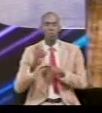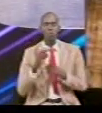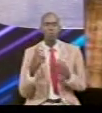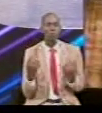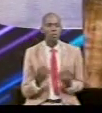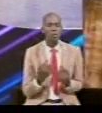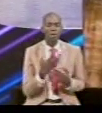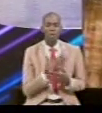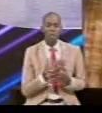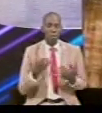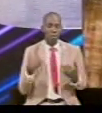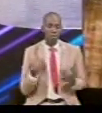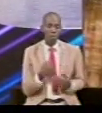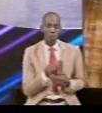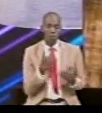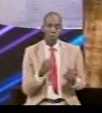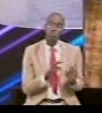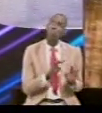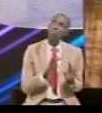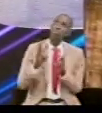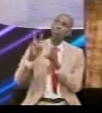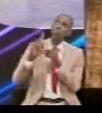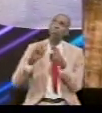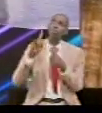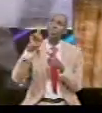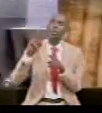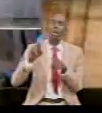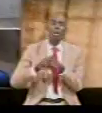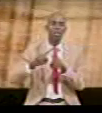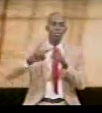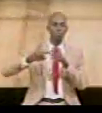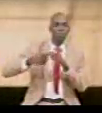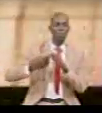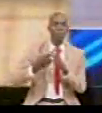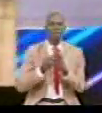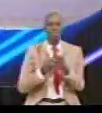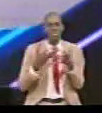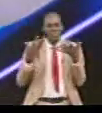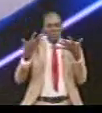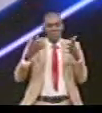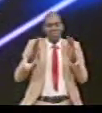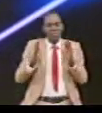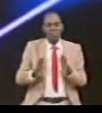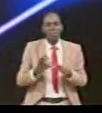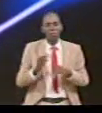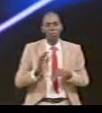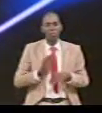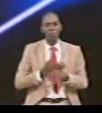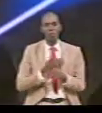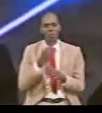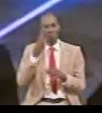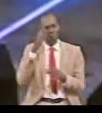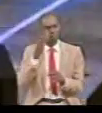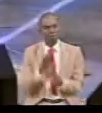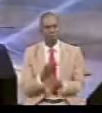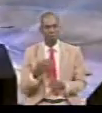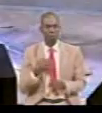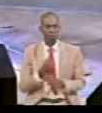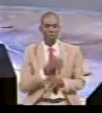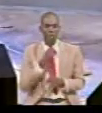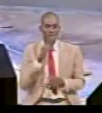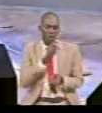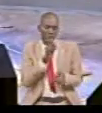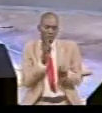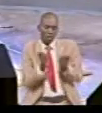unto him, the author and the finisher of our faith. We are changed, we are transformed into